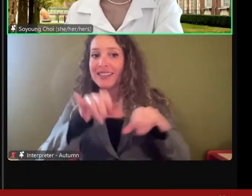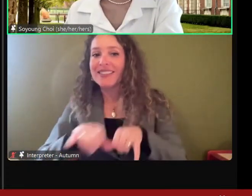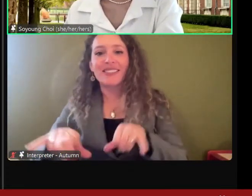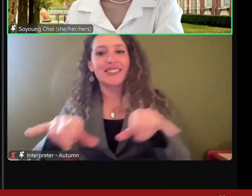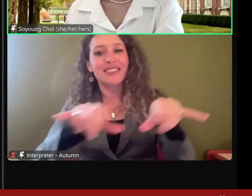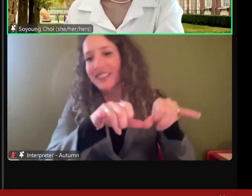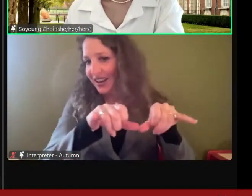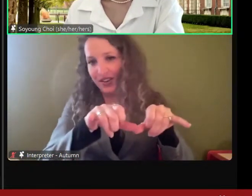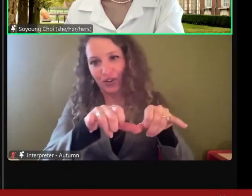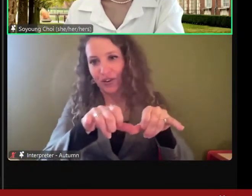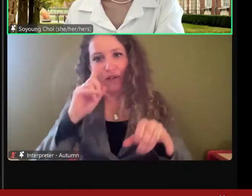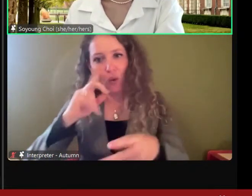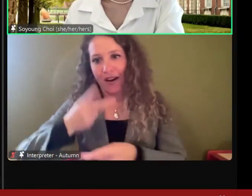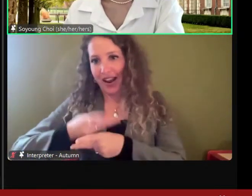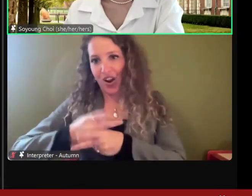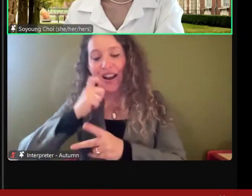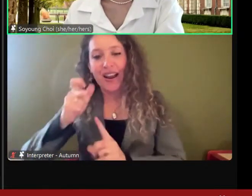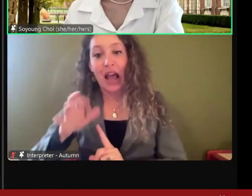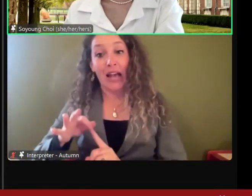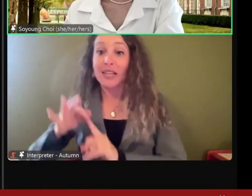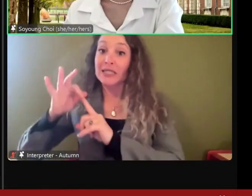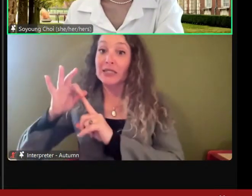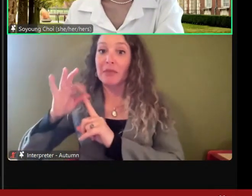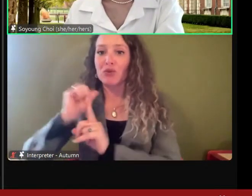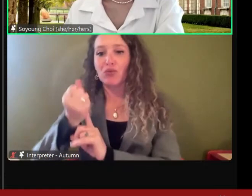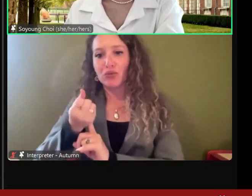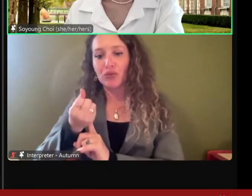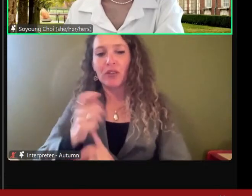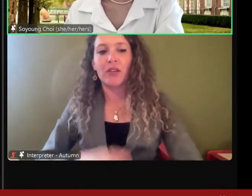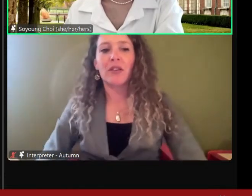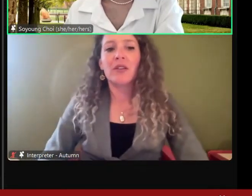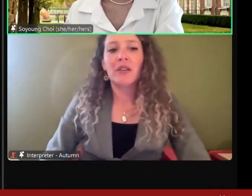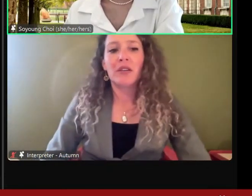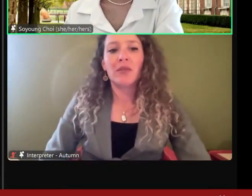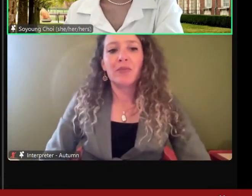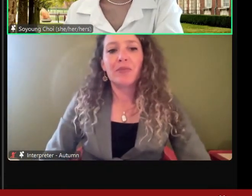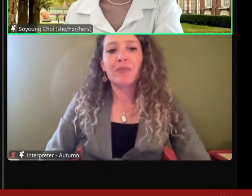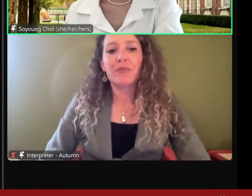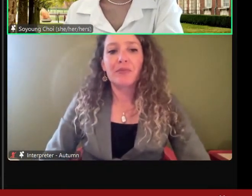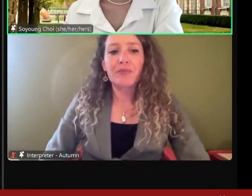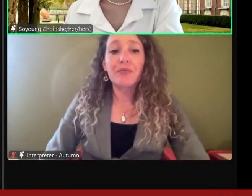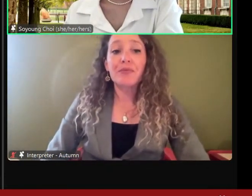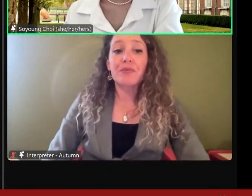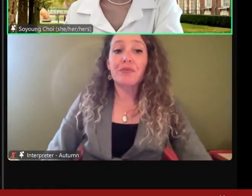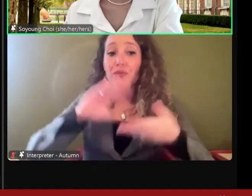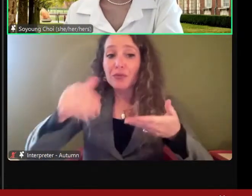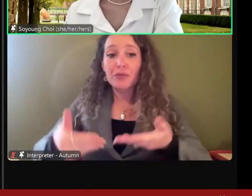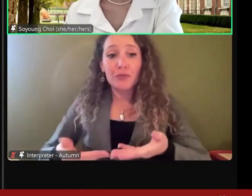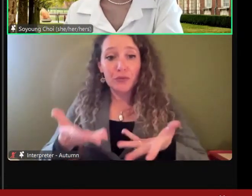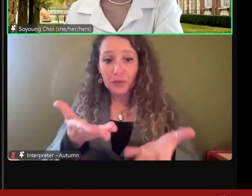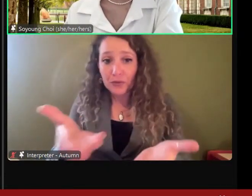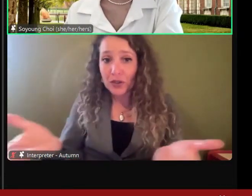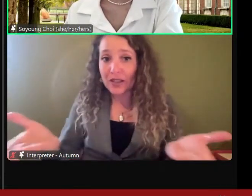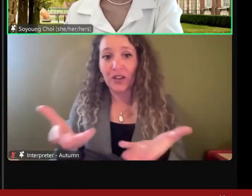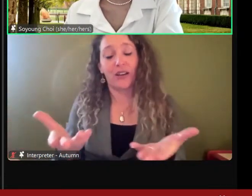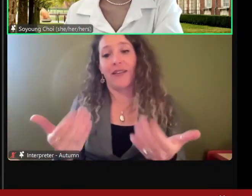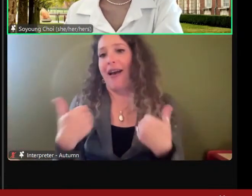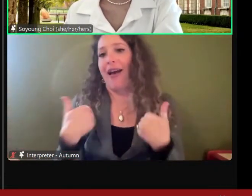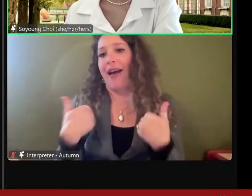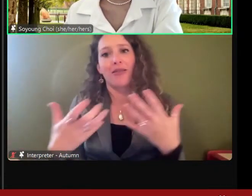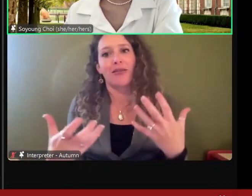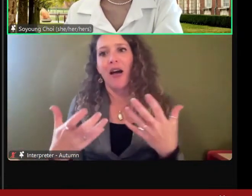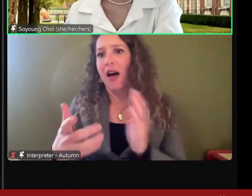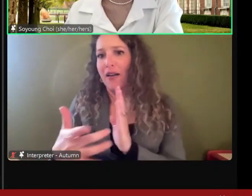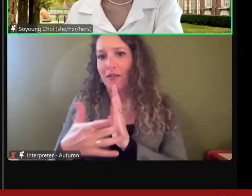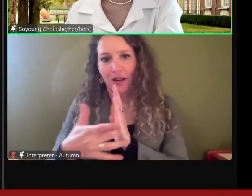exception. As I introduced you before, there exists lots of technologies for improving the